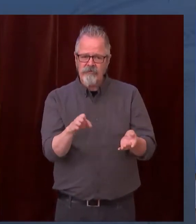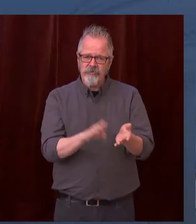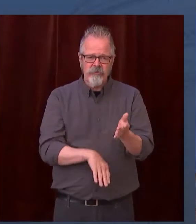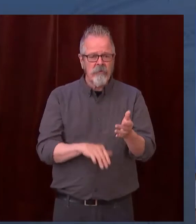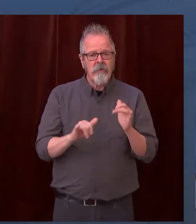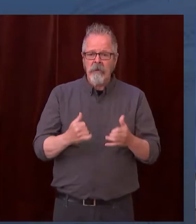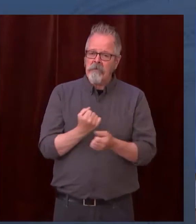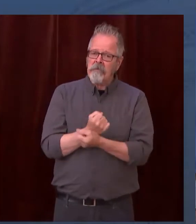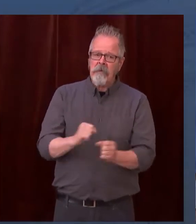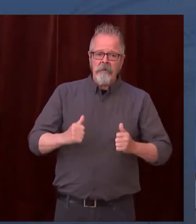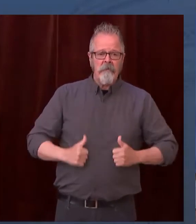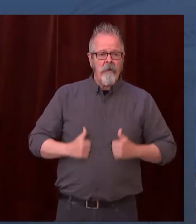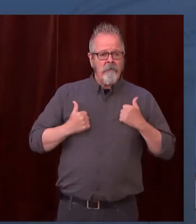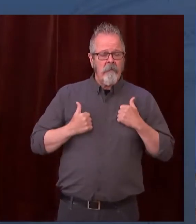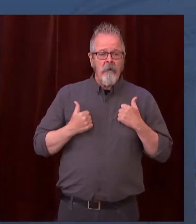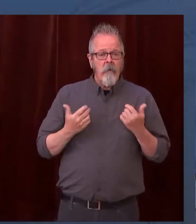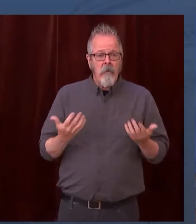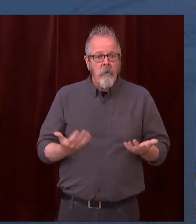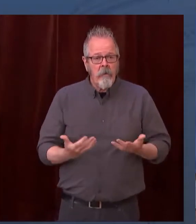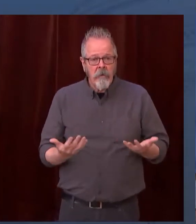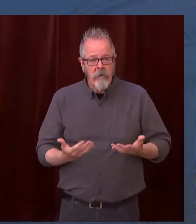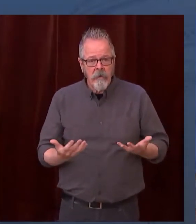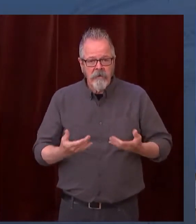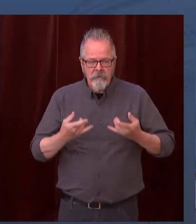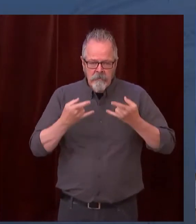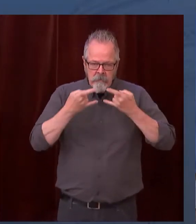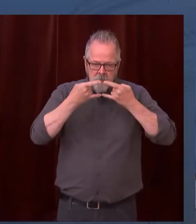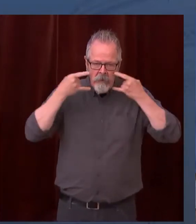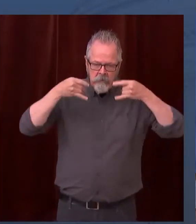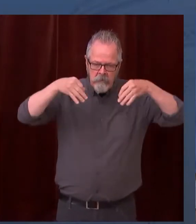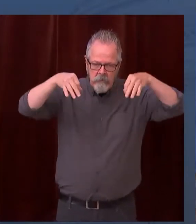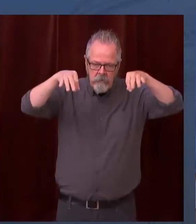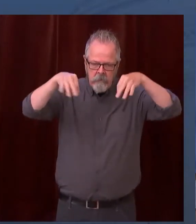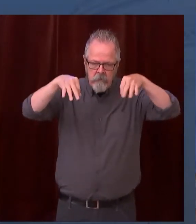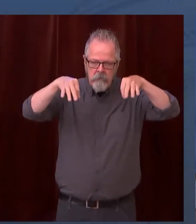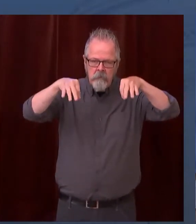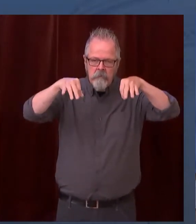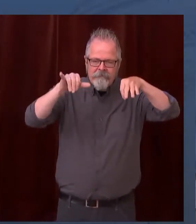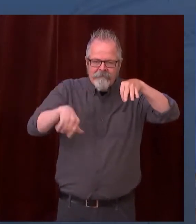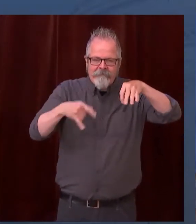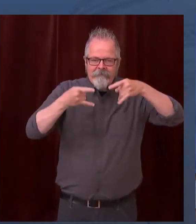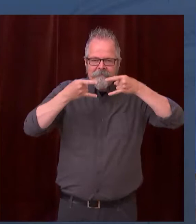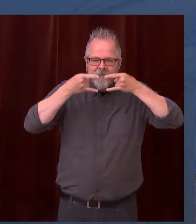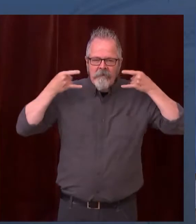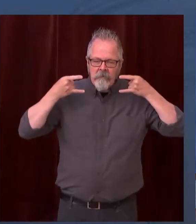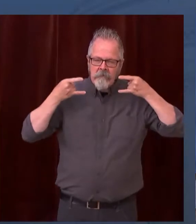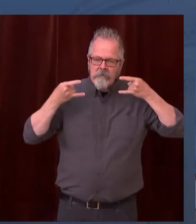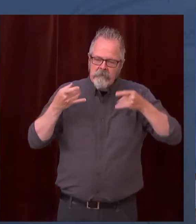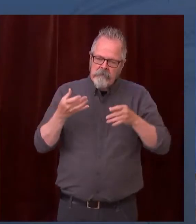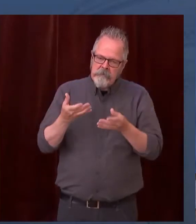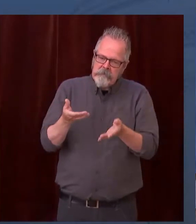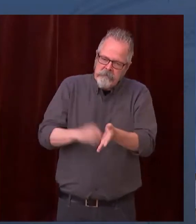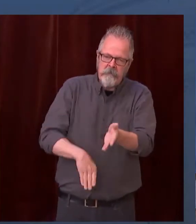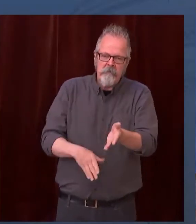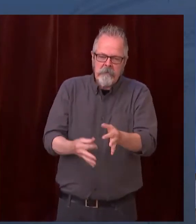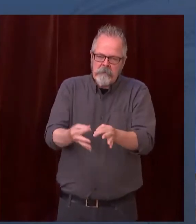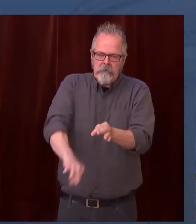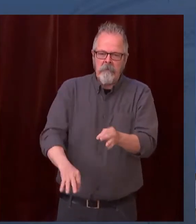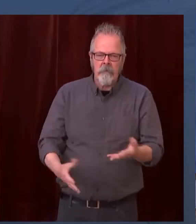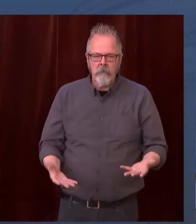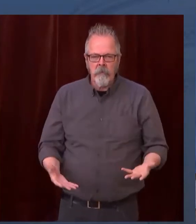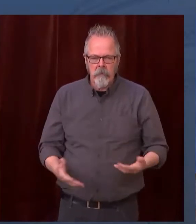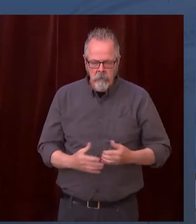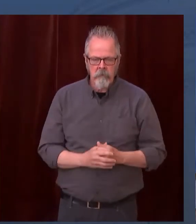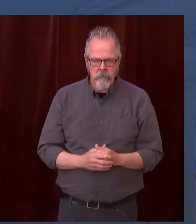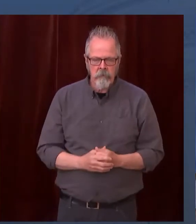face coverings, masks. And today we want to announce the next step forward in using that tool in